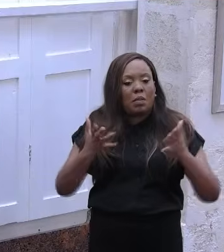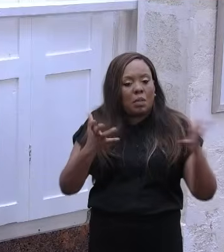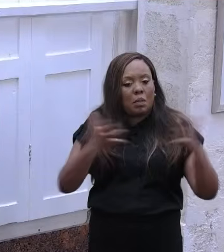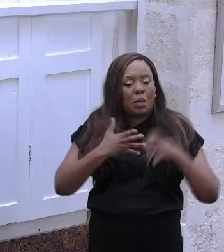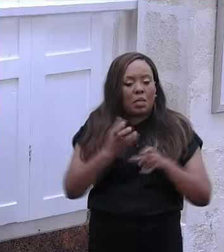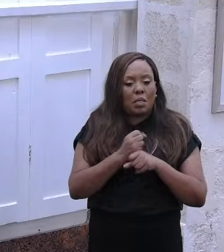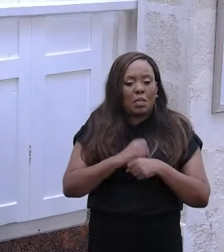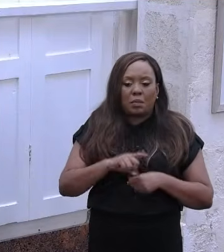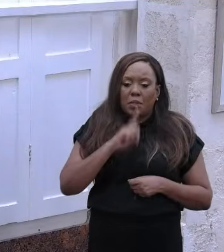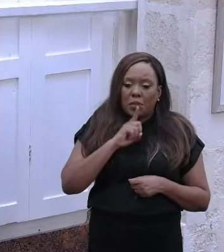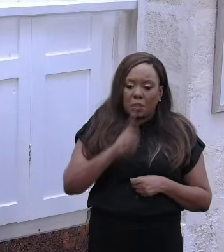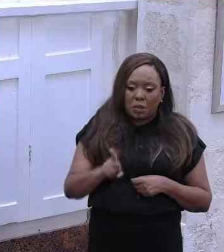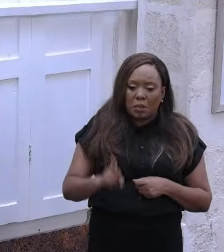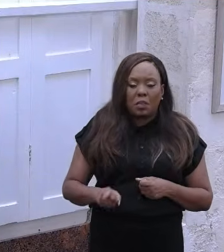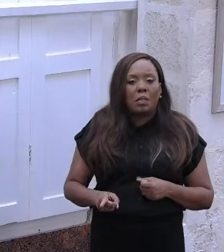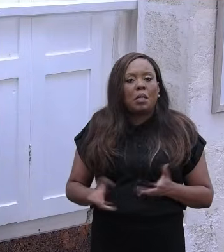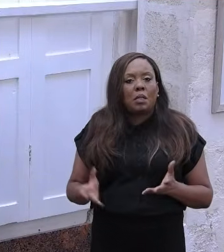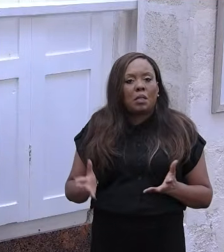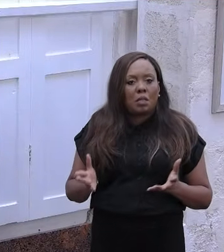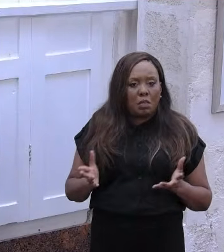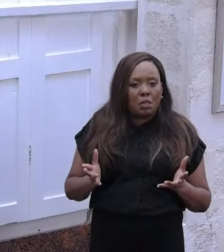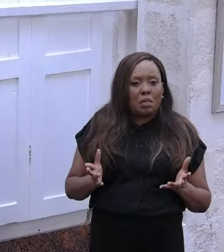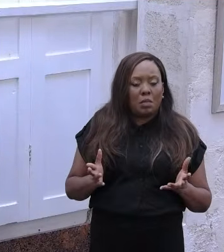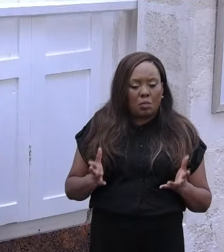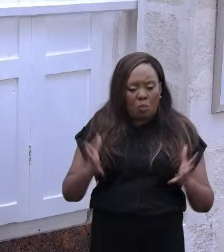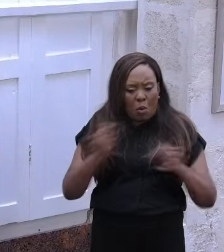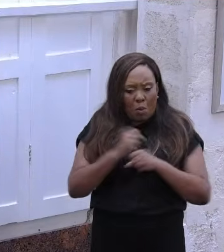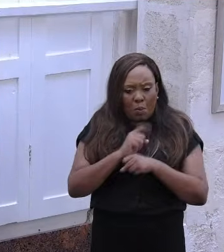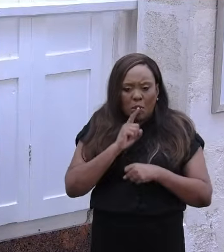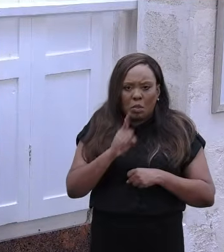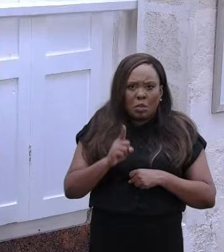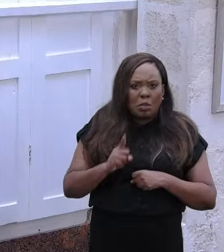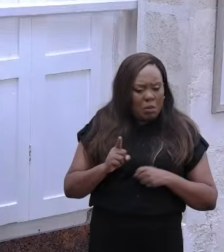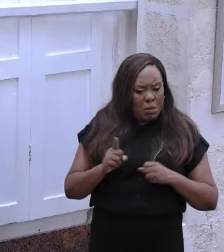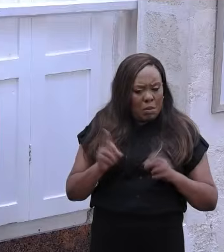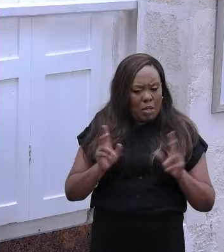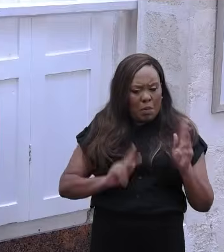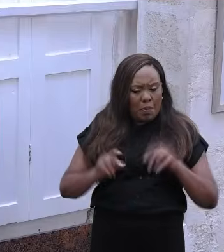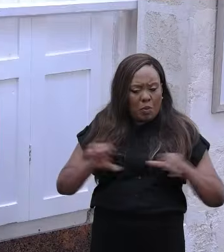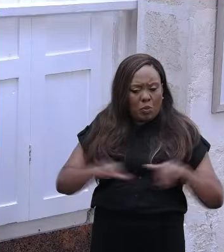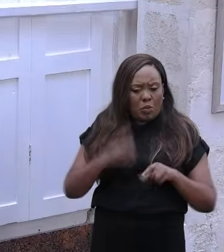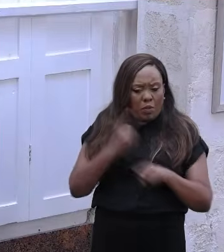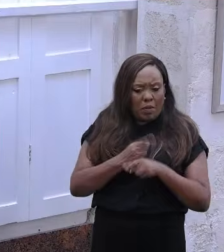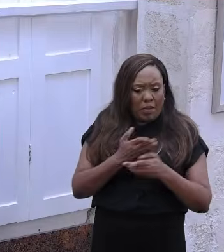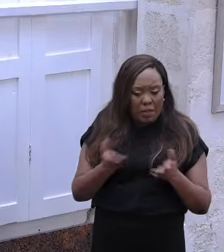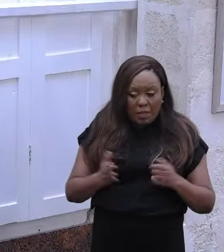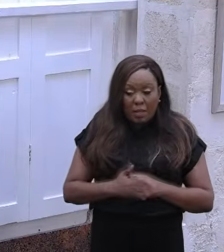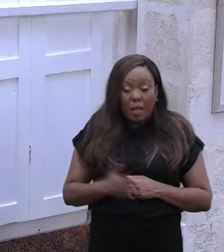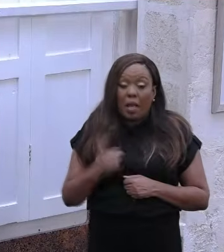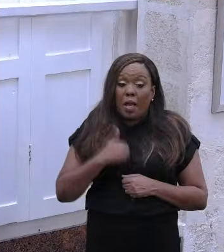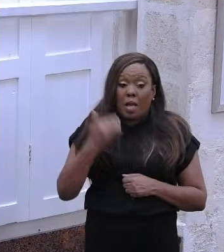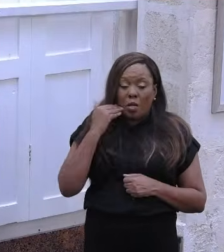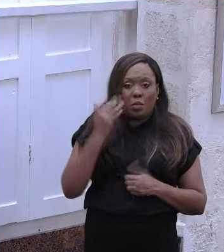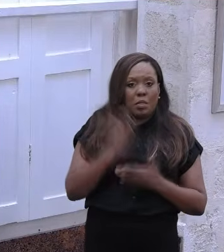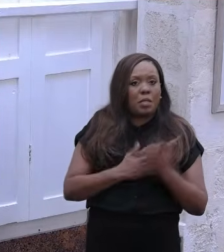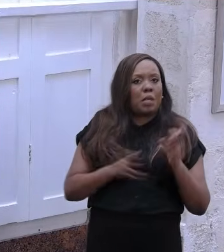that. Now, it does not mean that somebody may not find a way to make something happen. All we would want to do is once we can find it and see it,